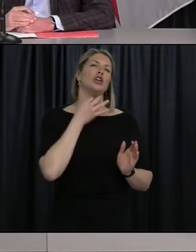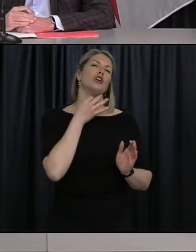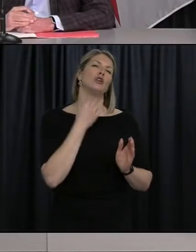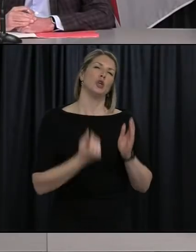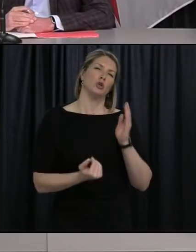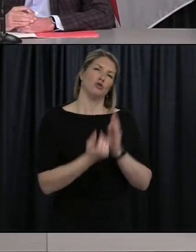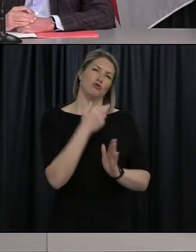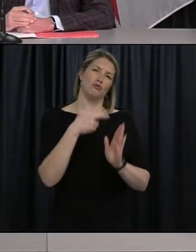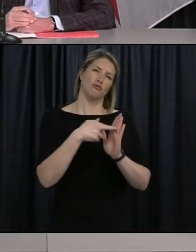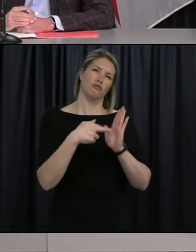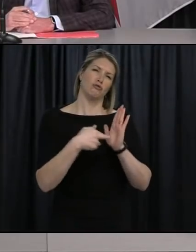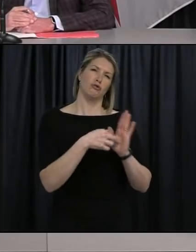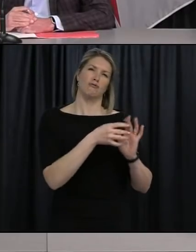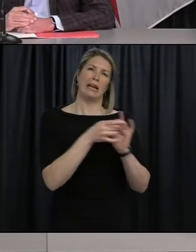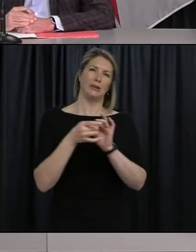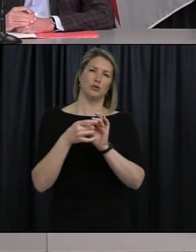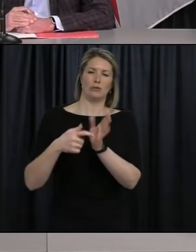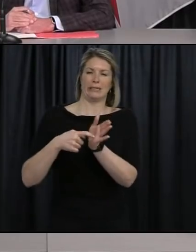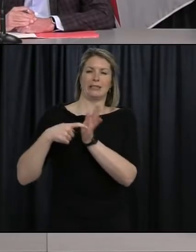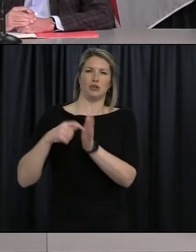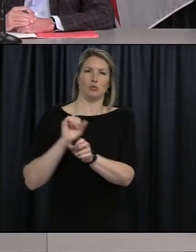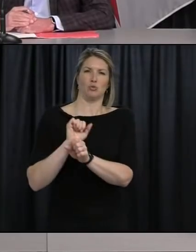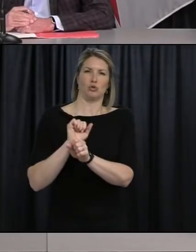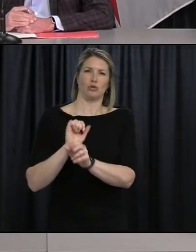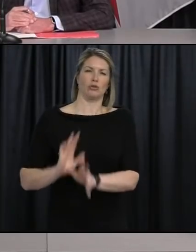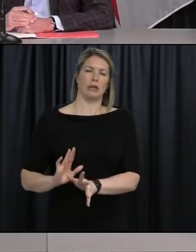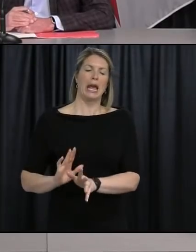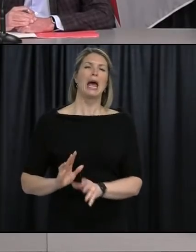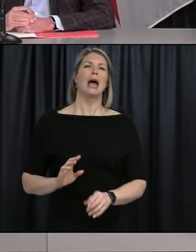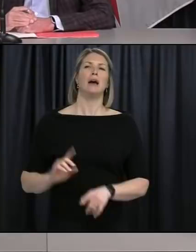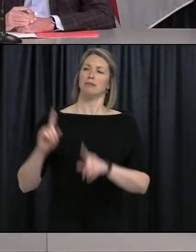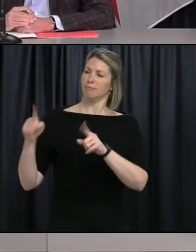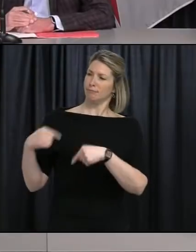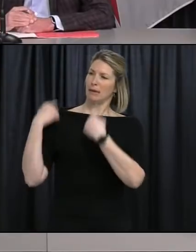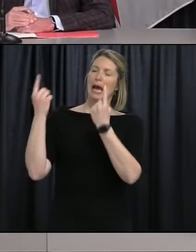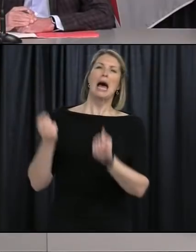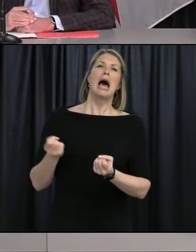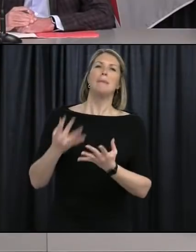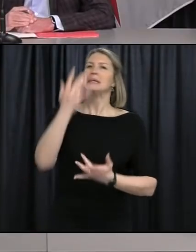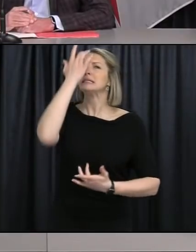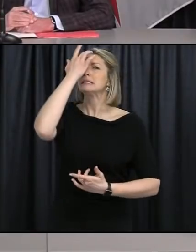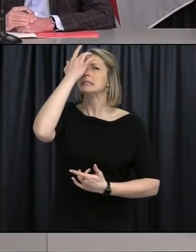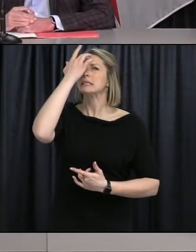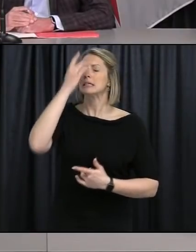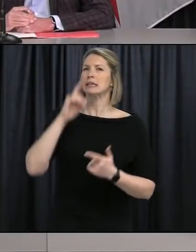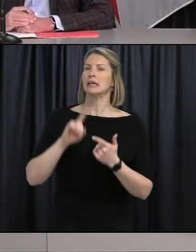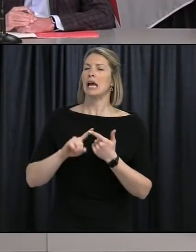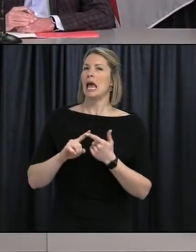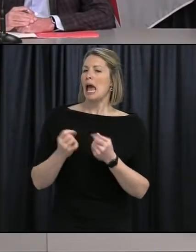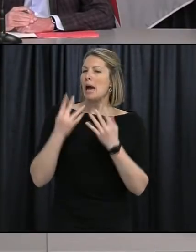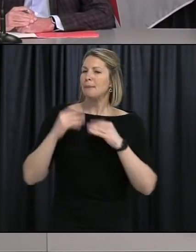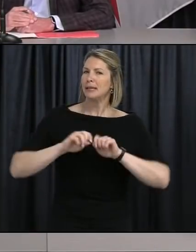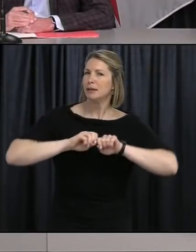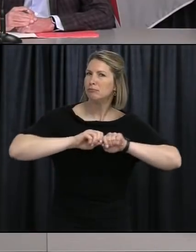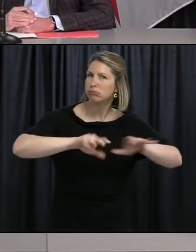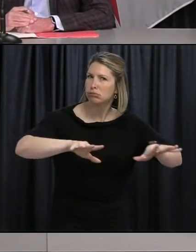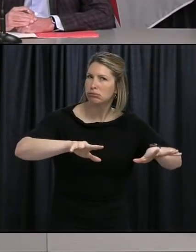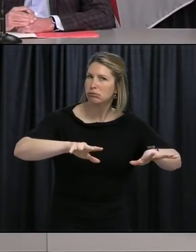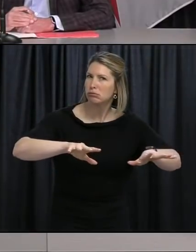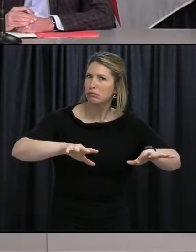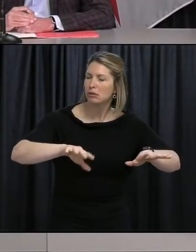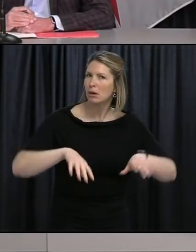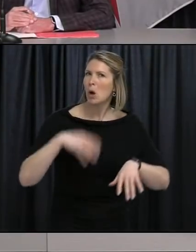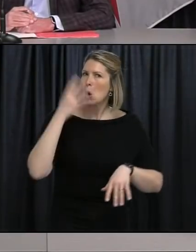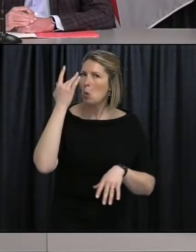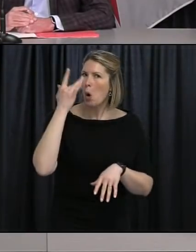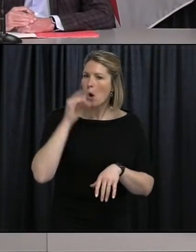cases have we seen of essential workers testing positive, and have there been instances where they have spread it because they have been, for example,